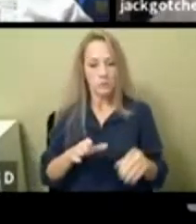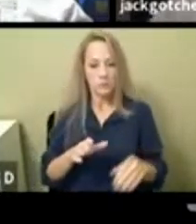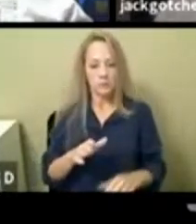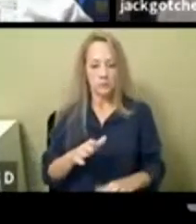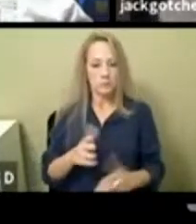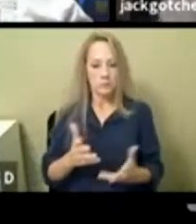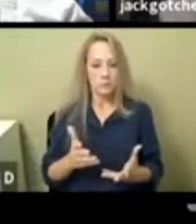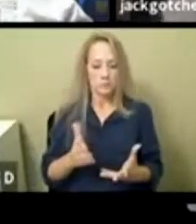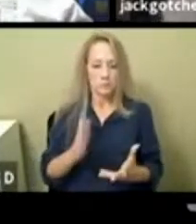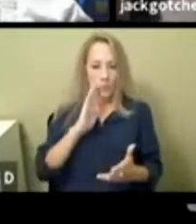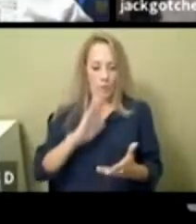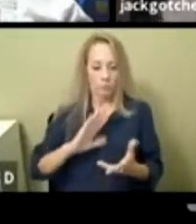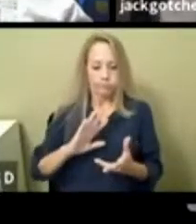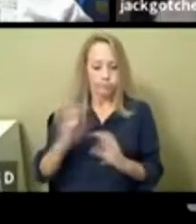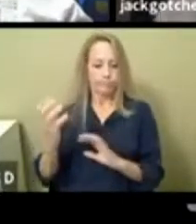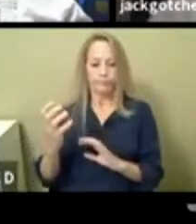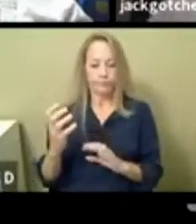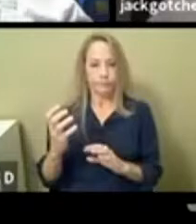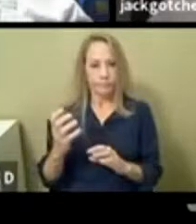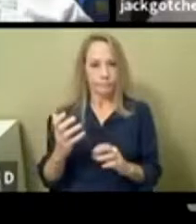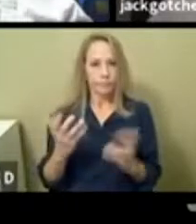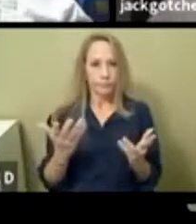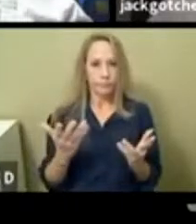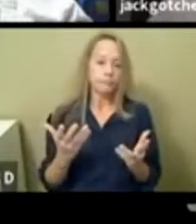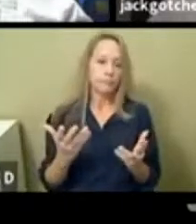work on that aspect of things.